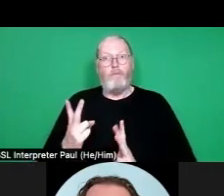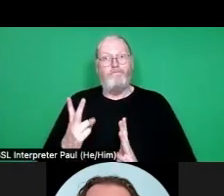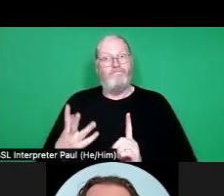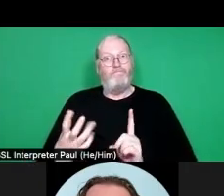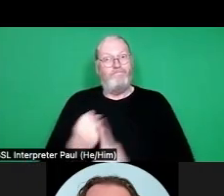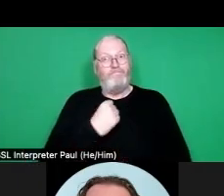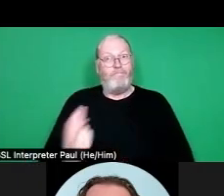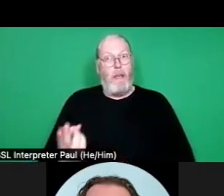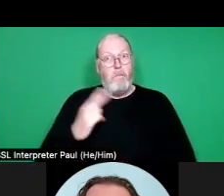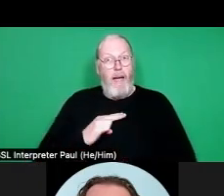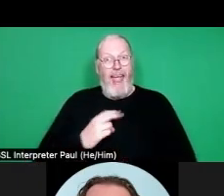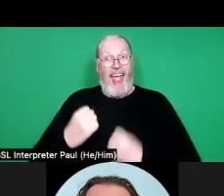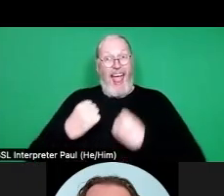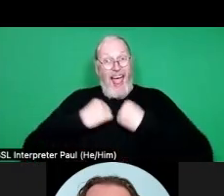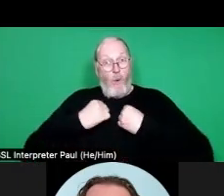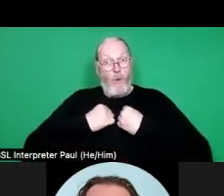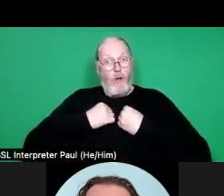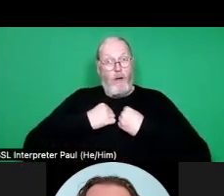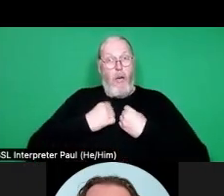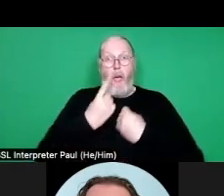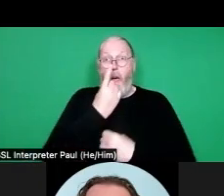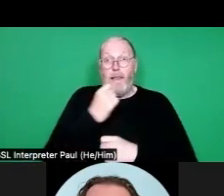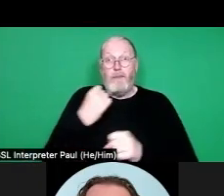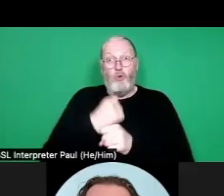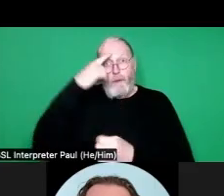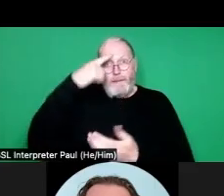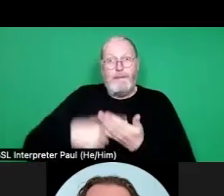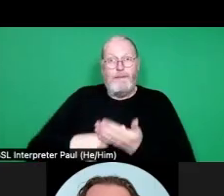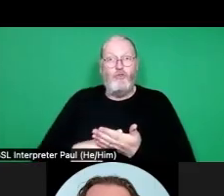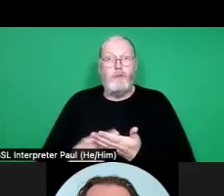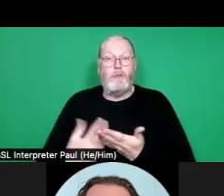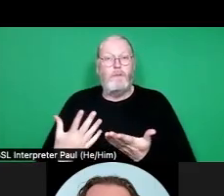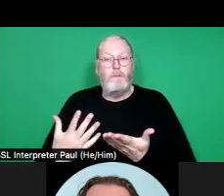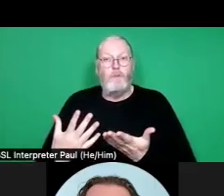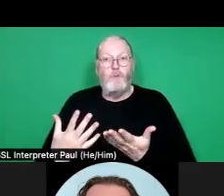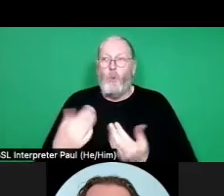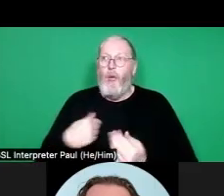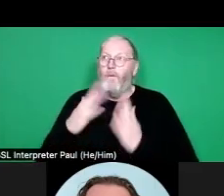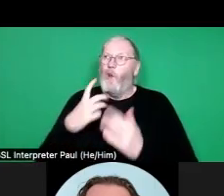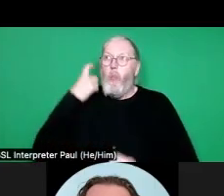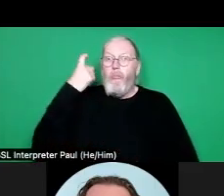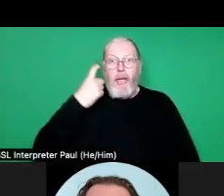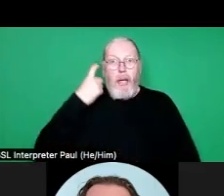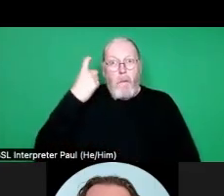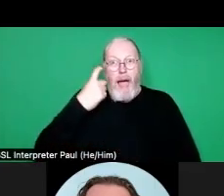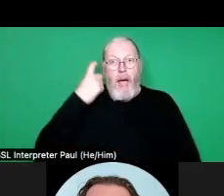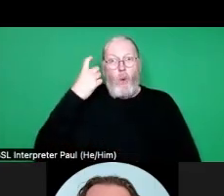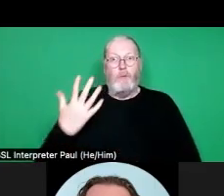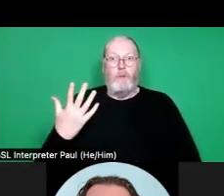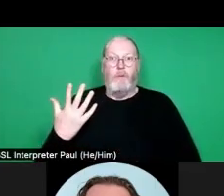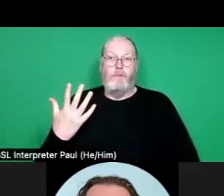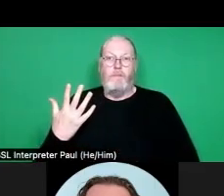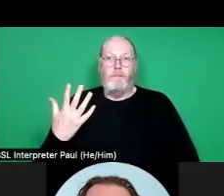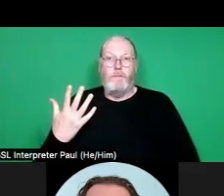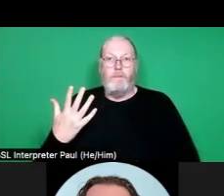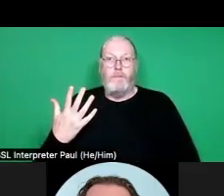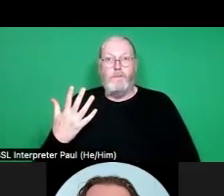trust, what is trust, what causes trust, what